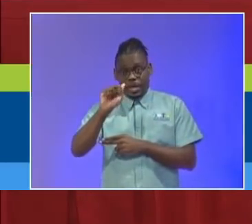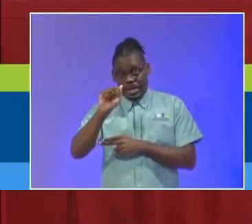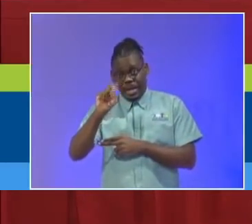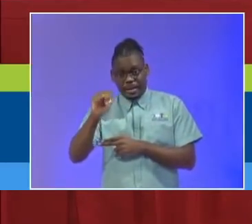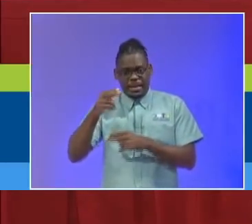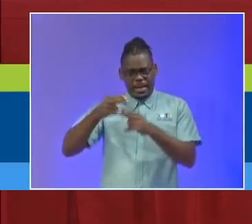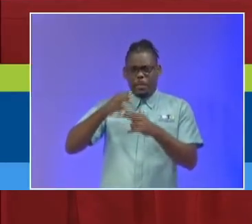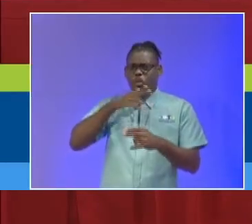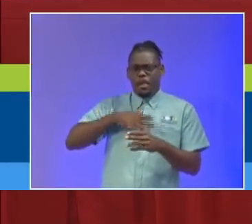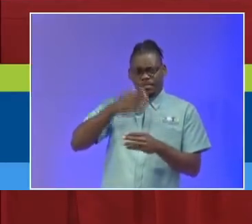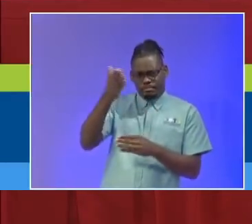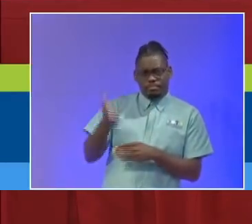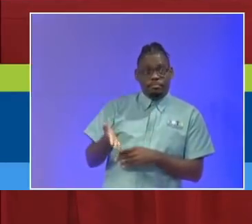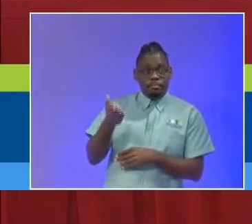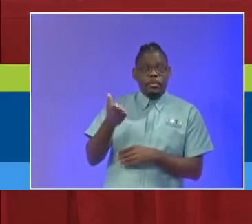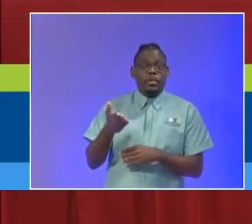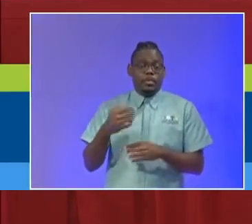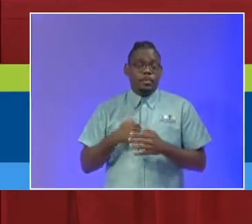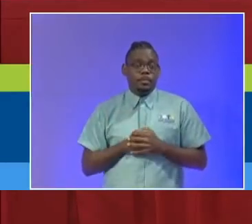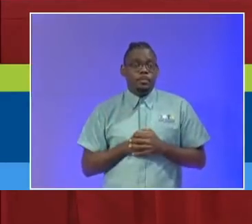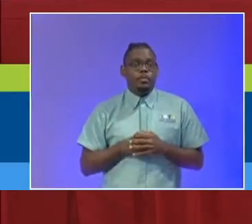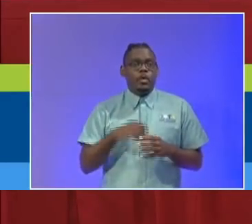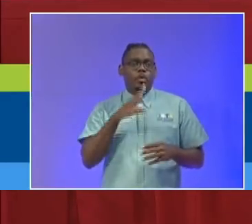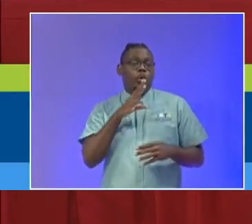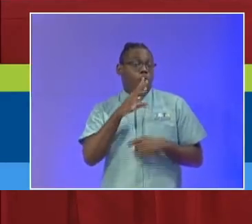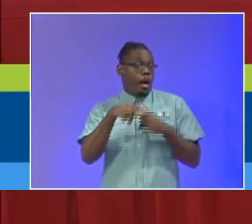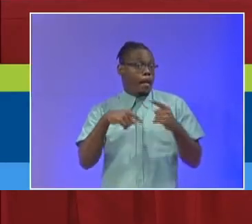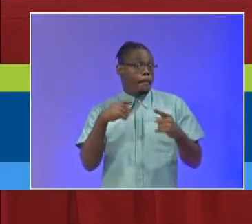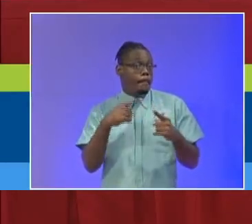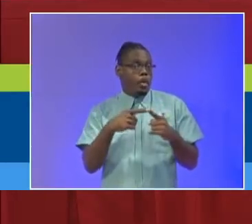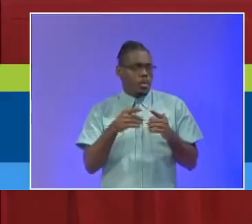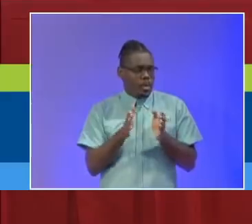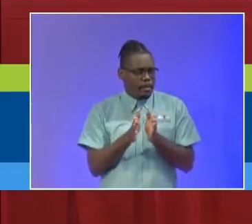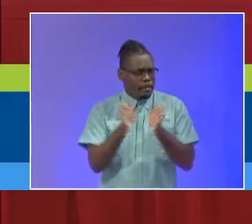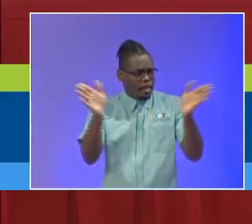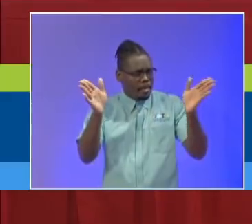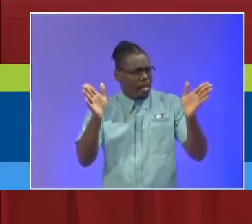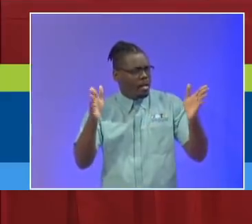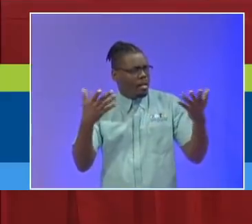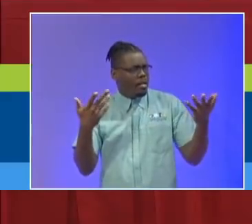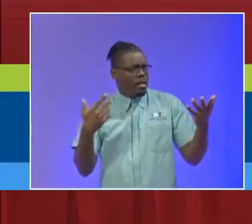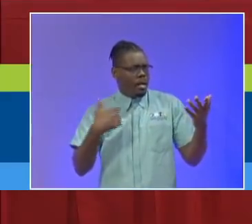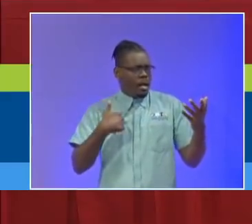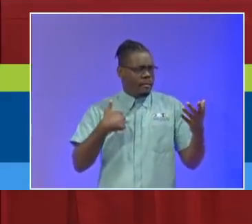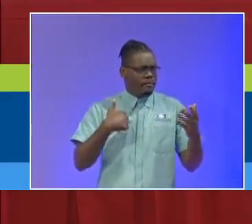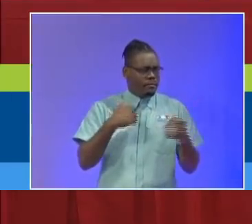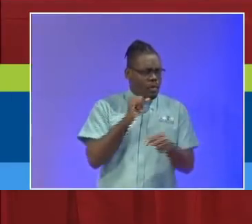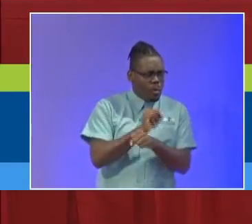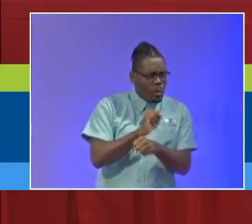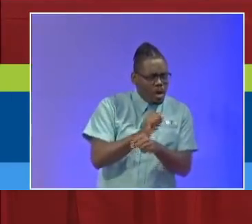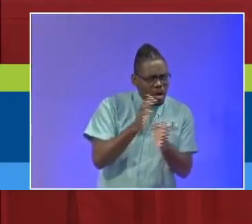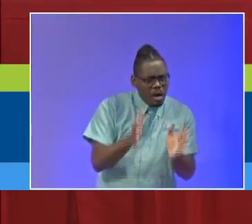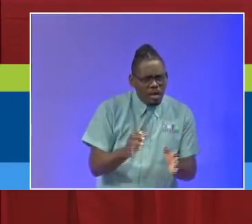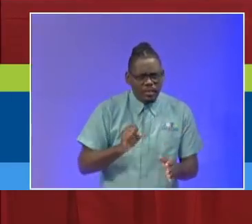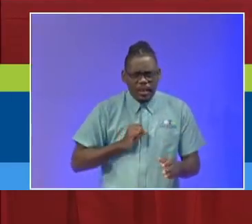Staying on the public sector issue, some companies are withdrawing some private companies, that is, are withdrawing vaccination policies